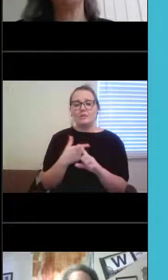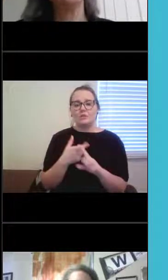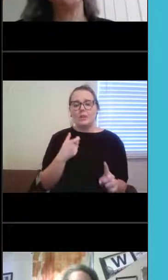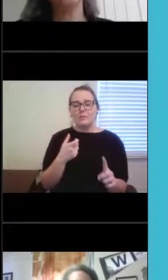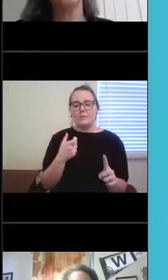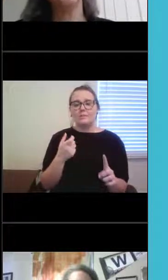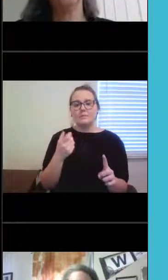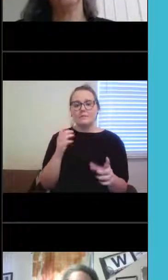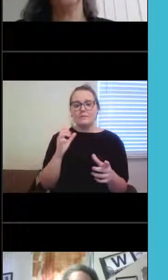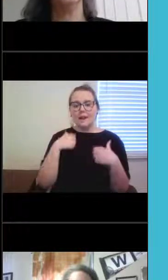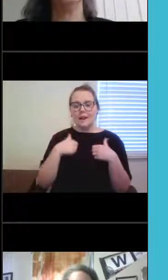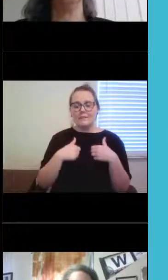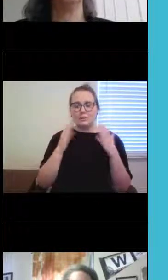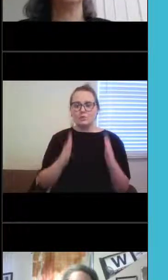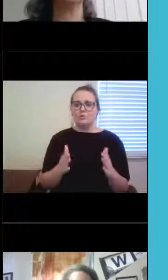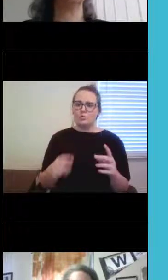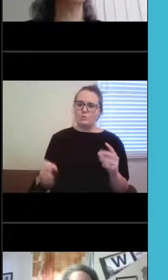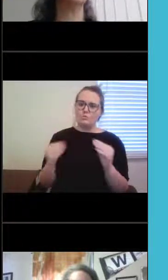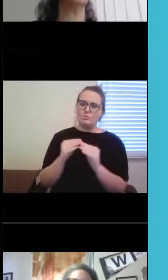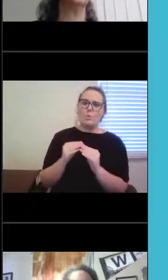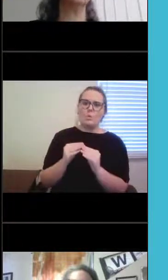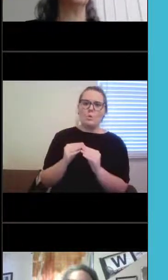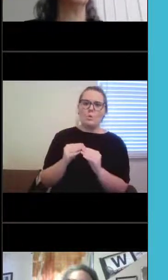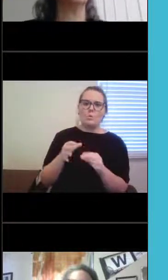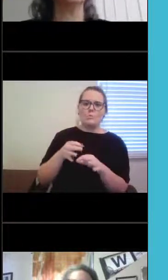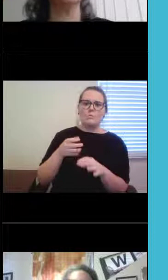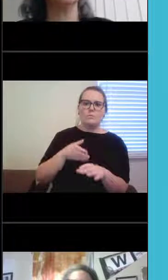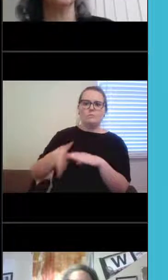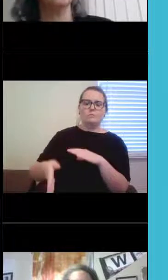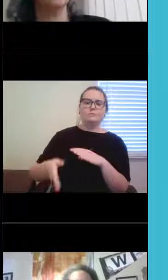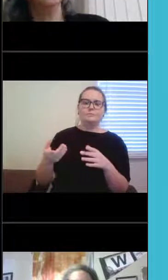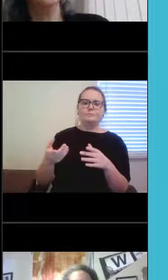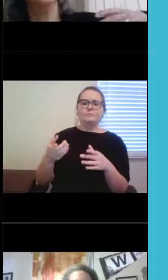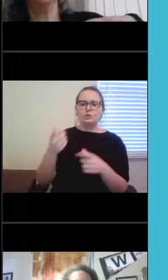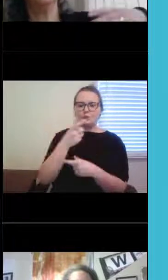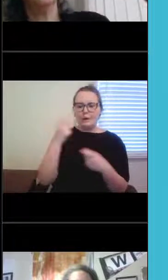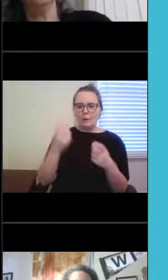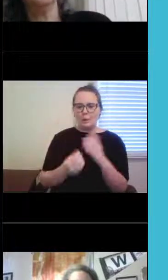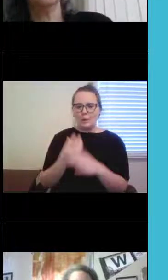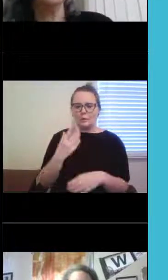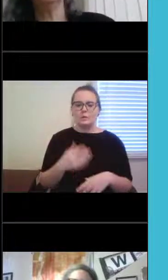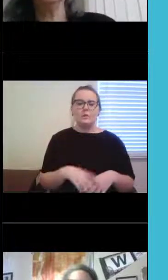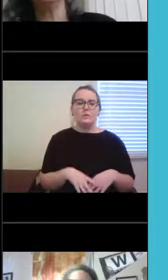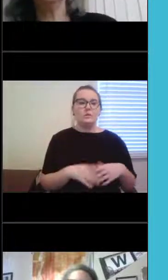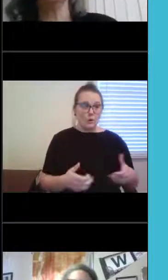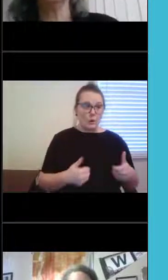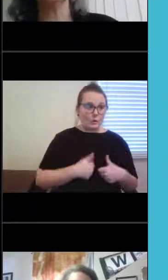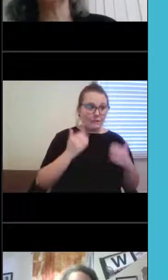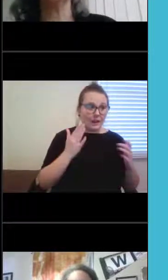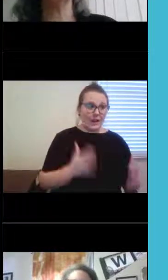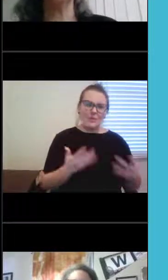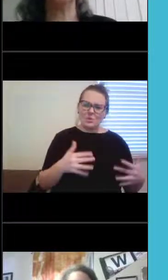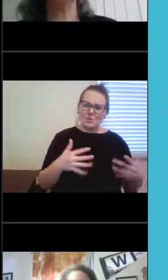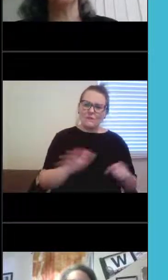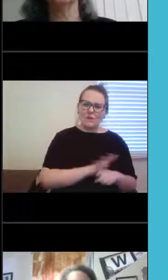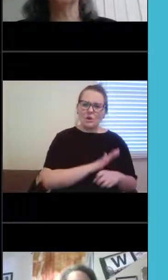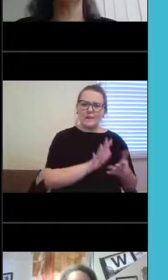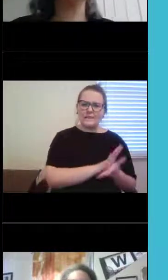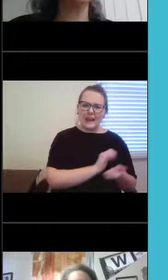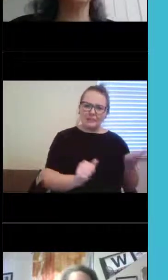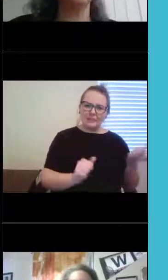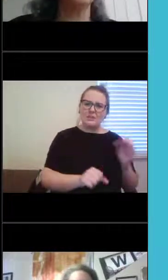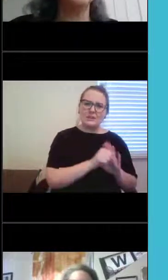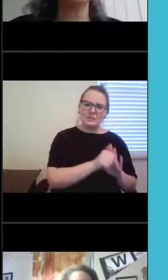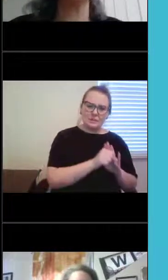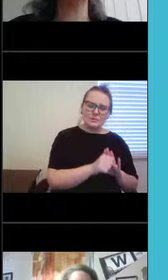survivors, to also greater post-traumatic growth. So it's not sort of like we have survivors who are either, you know, completely damaged and totally symptomatic, or